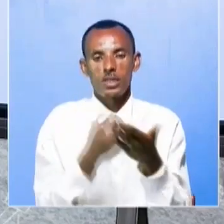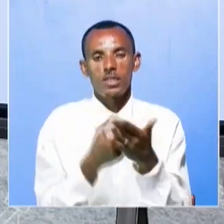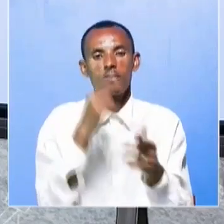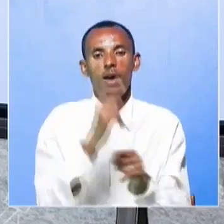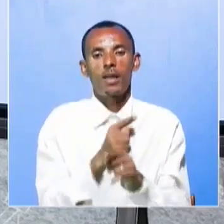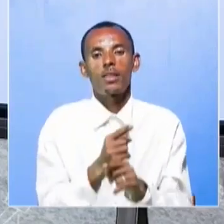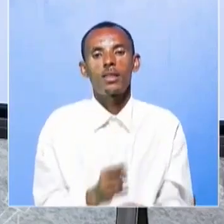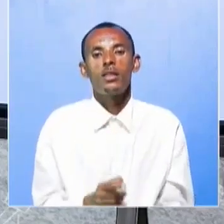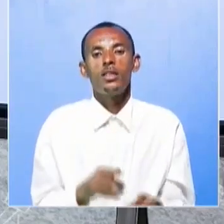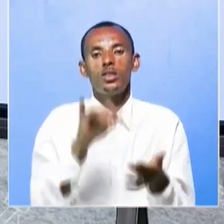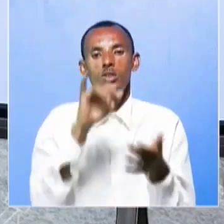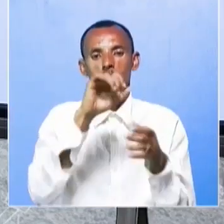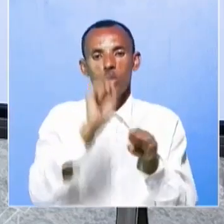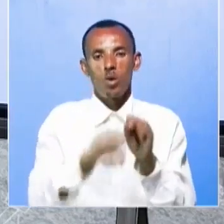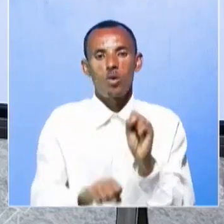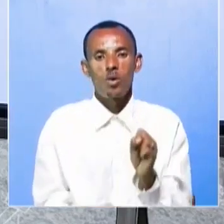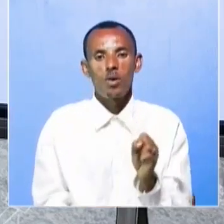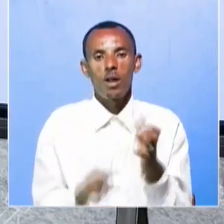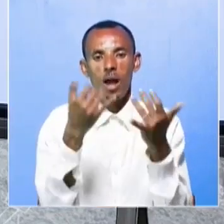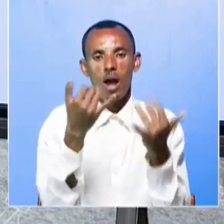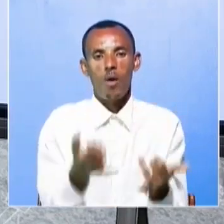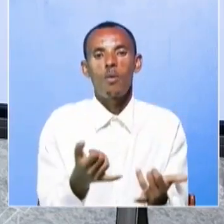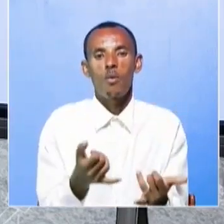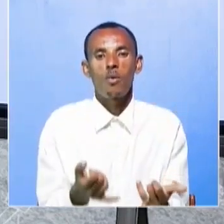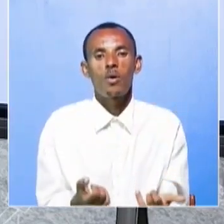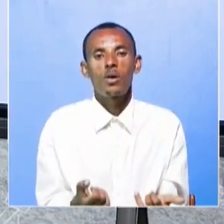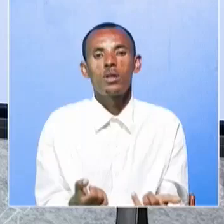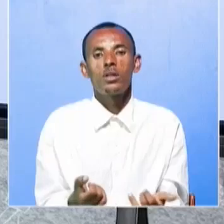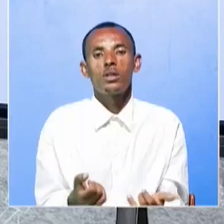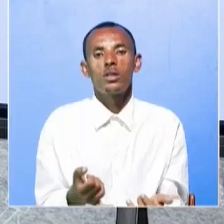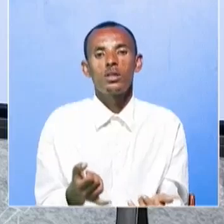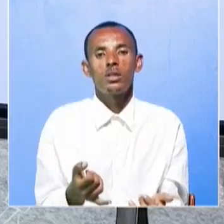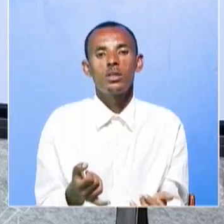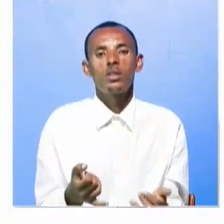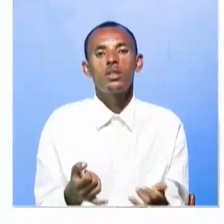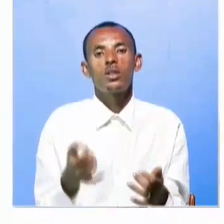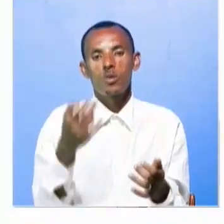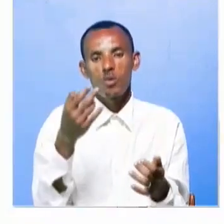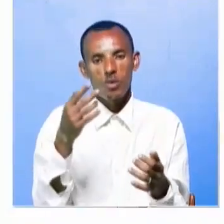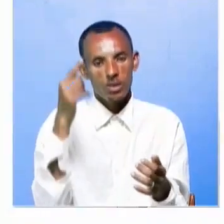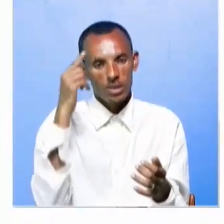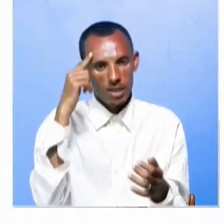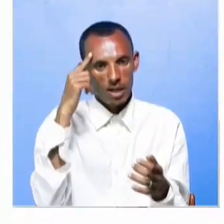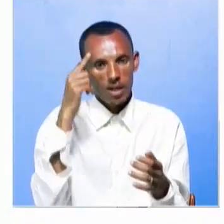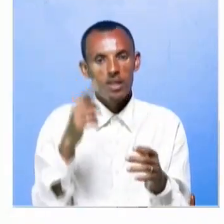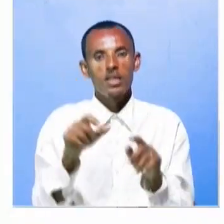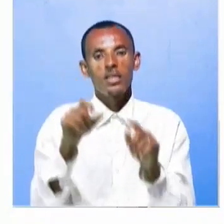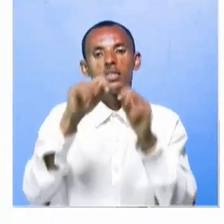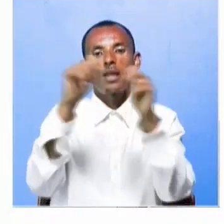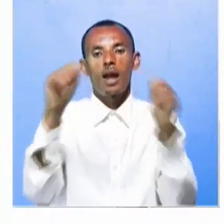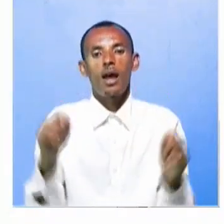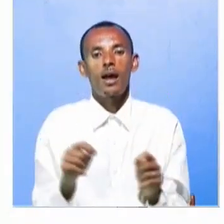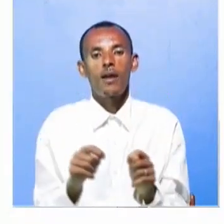Okay, so now consider triangle. Consider